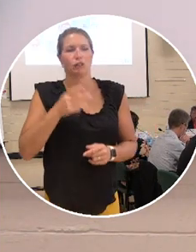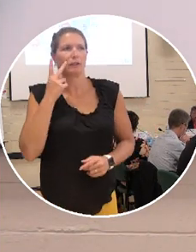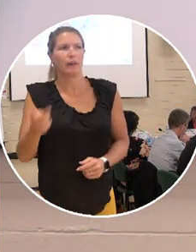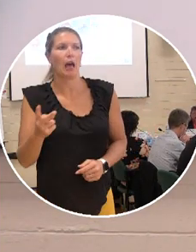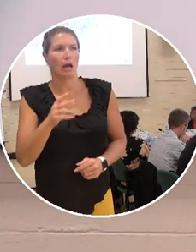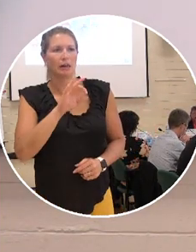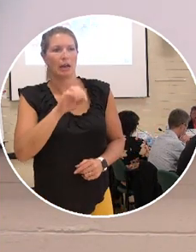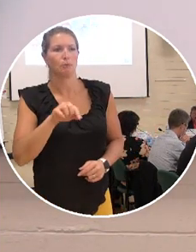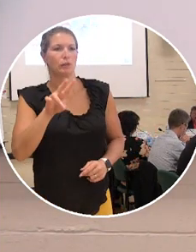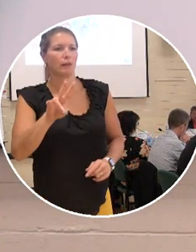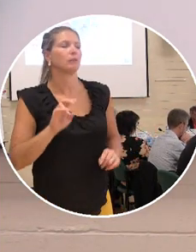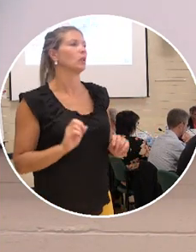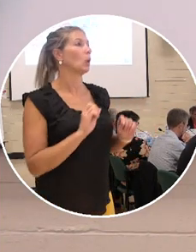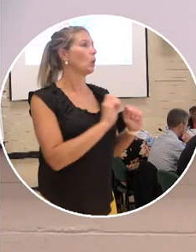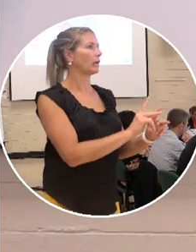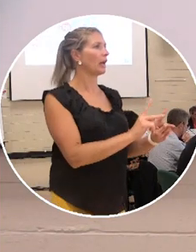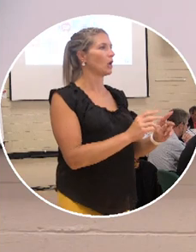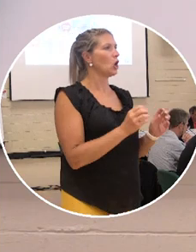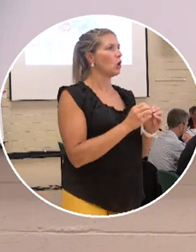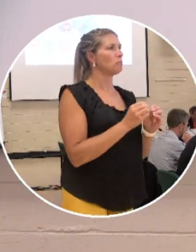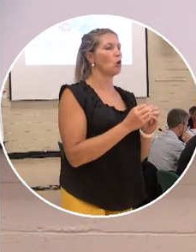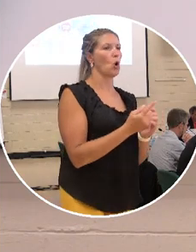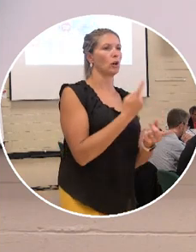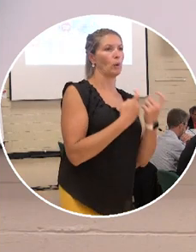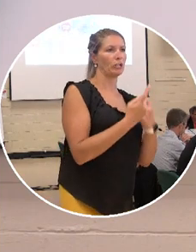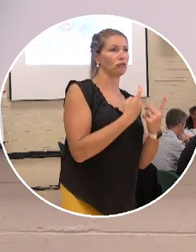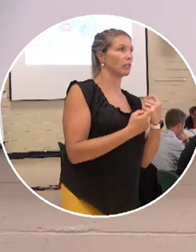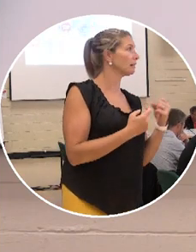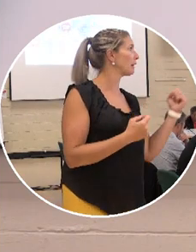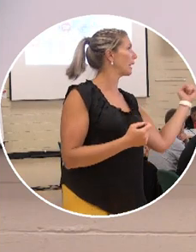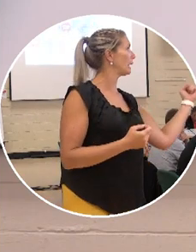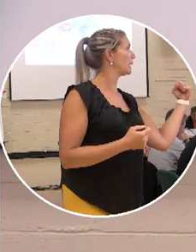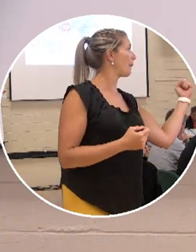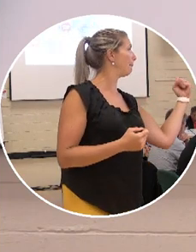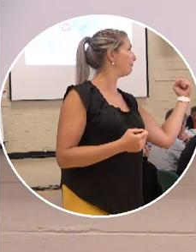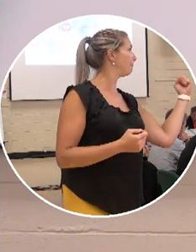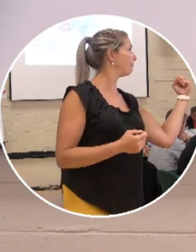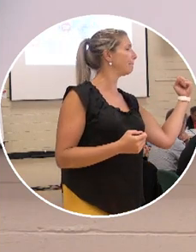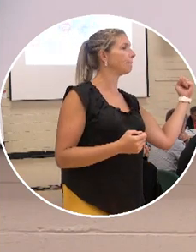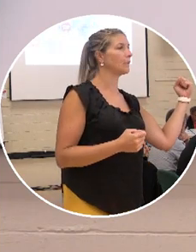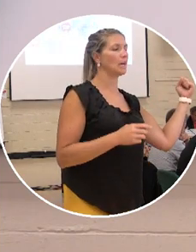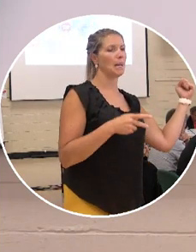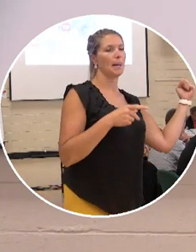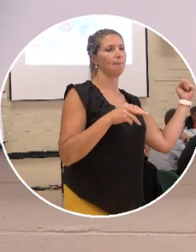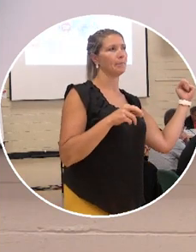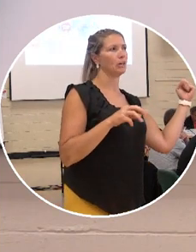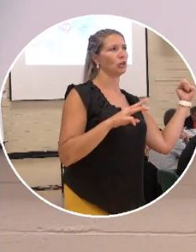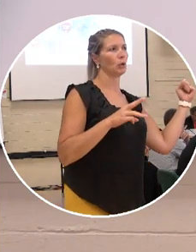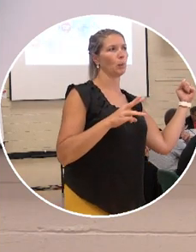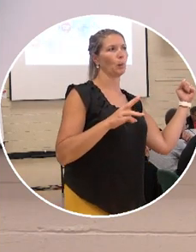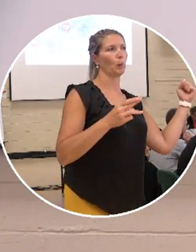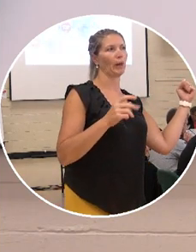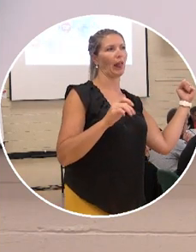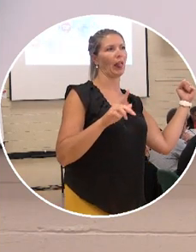further questions? Peter. Just on a point of privilege and more of a guest than anything